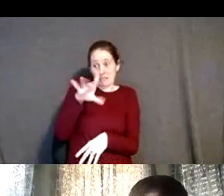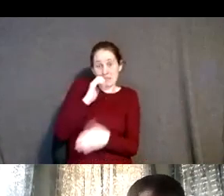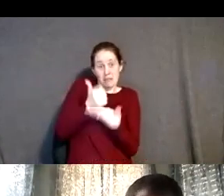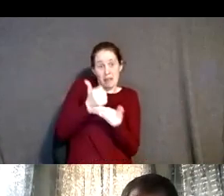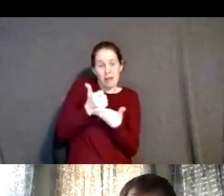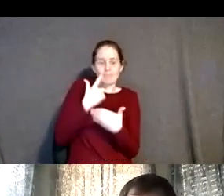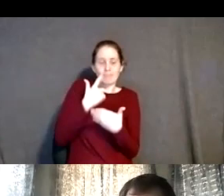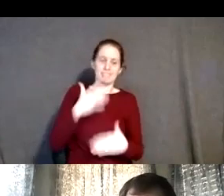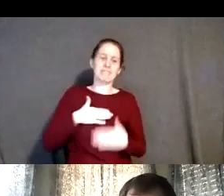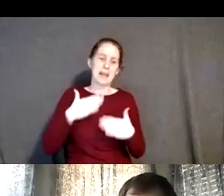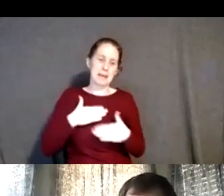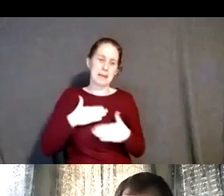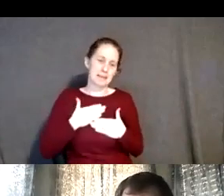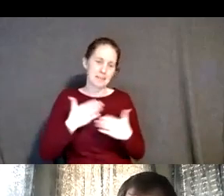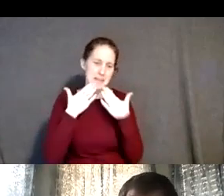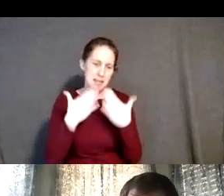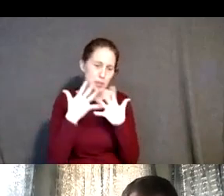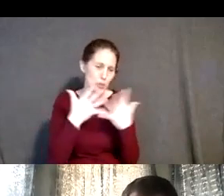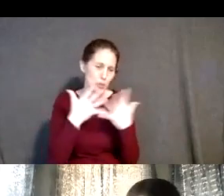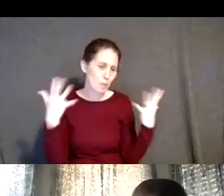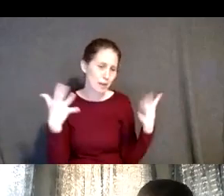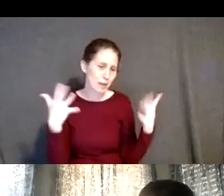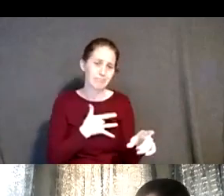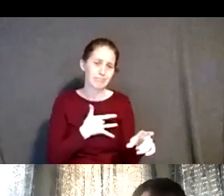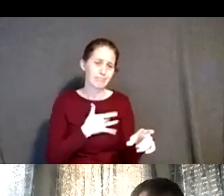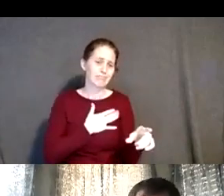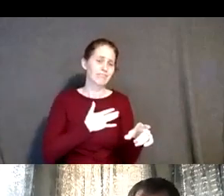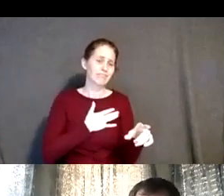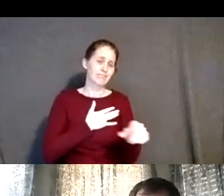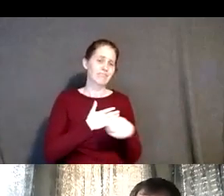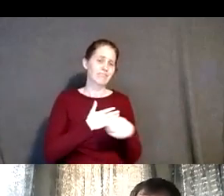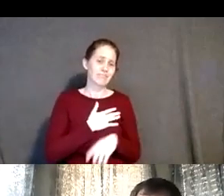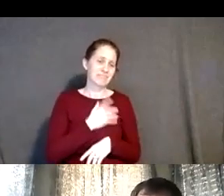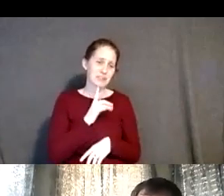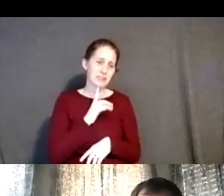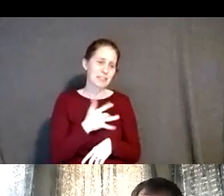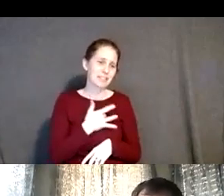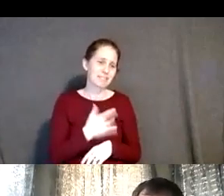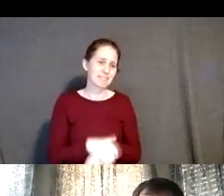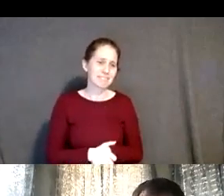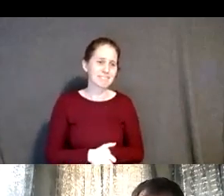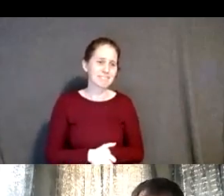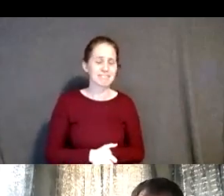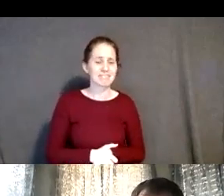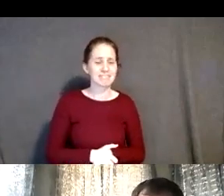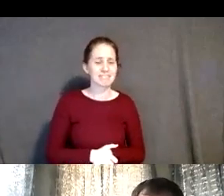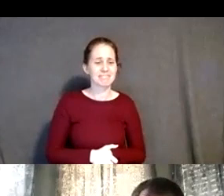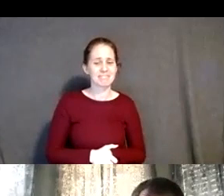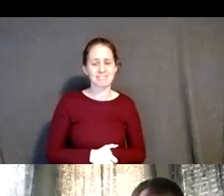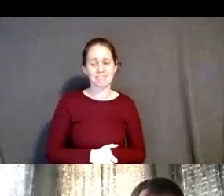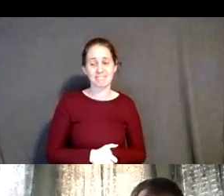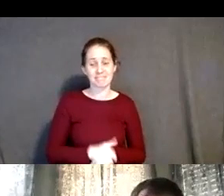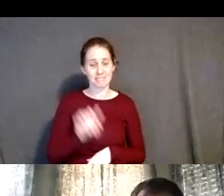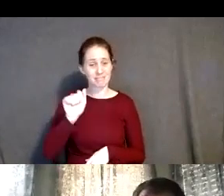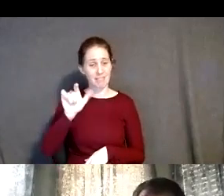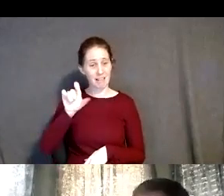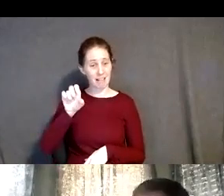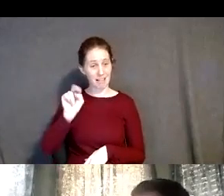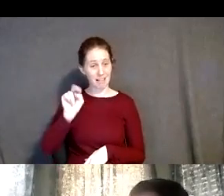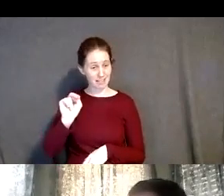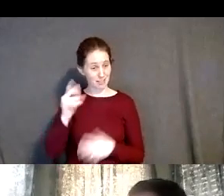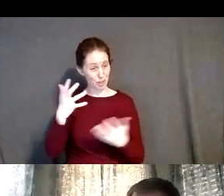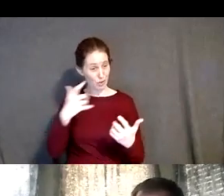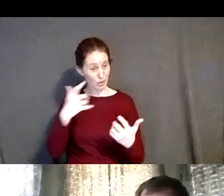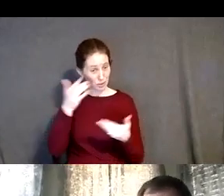I'm happy. And thank you for this. I'm genuinely touched. So thanks. Allison, would you like to